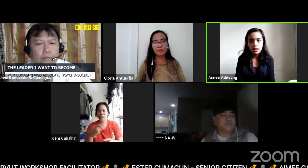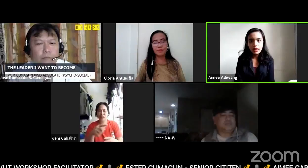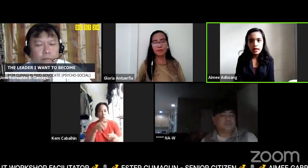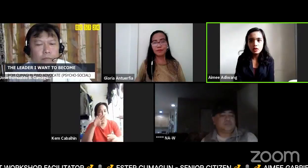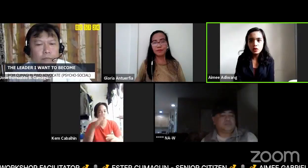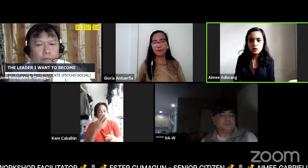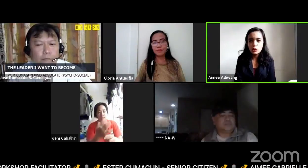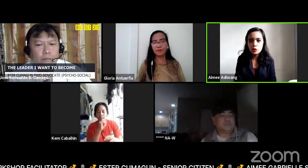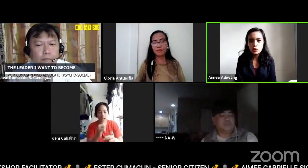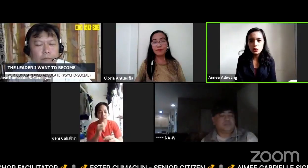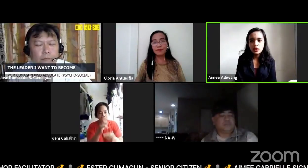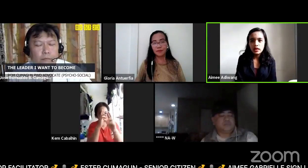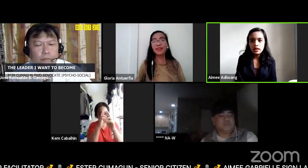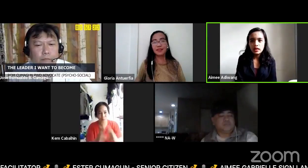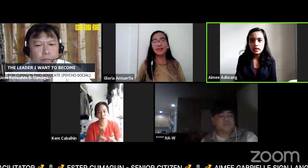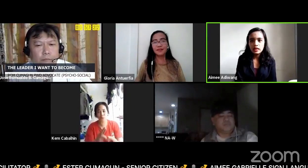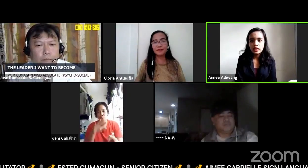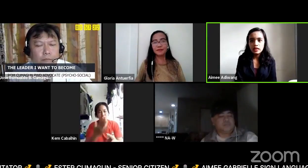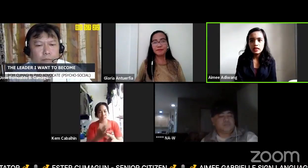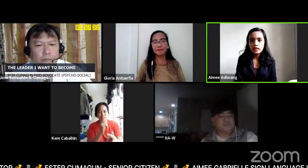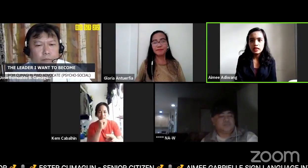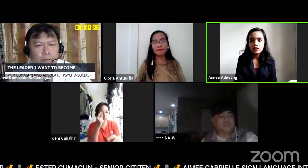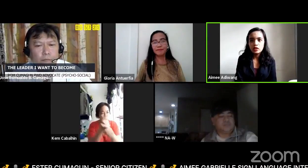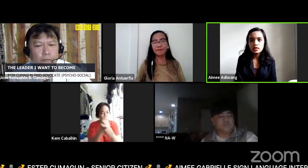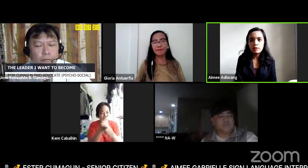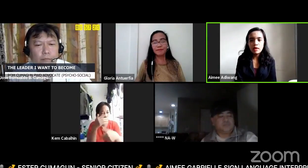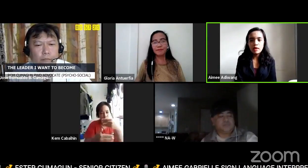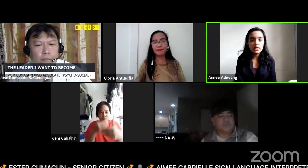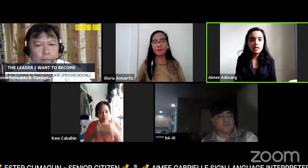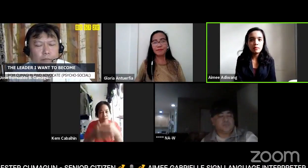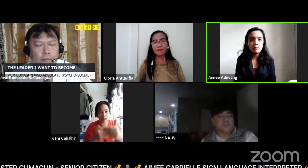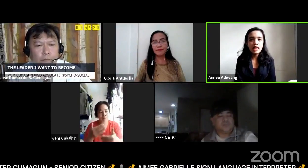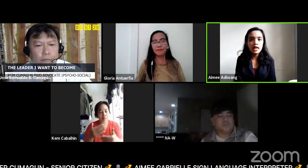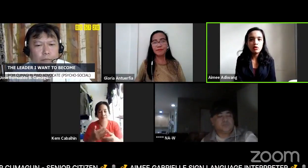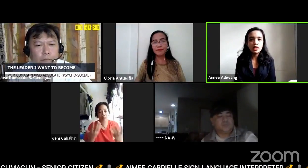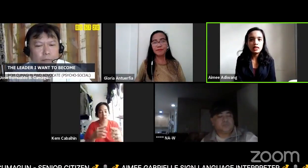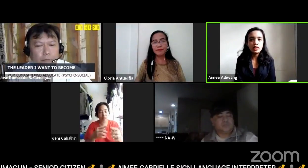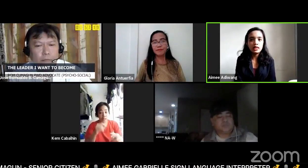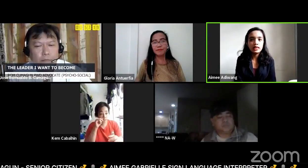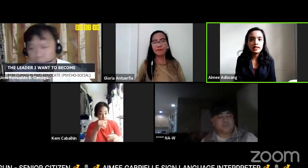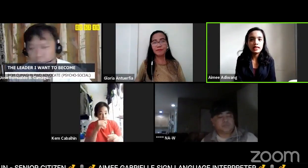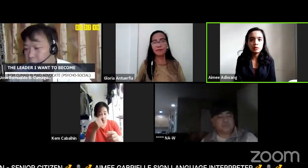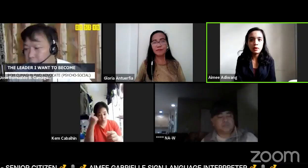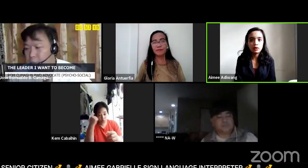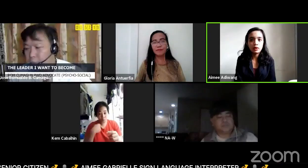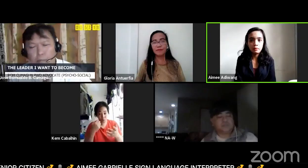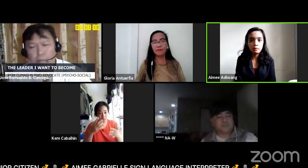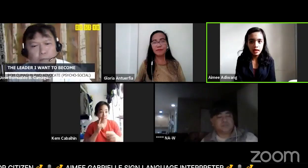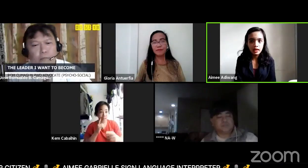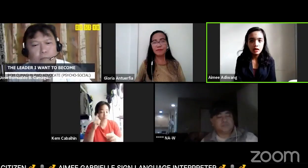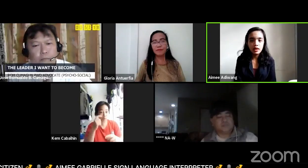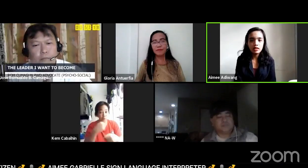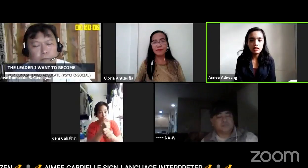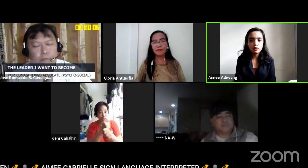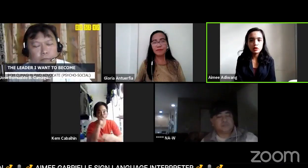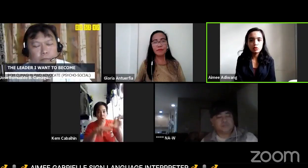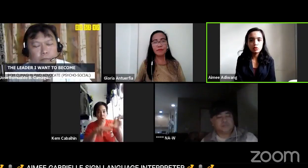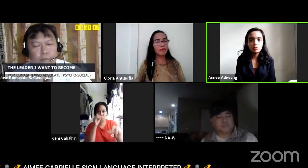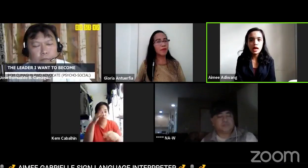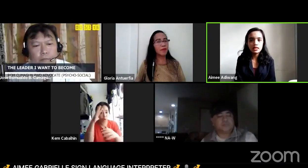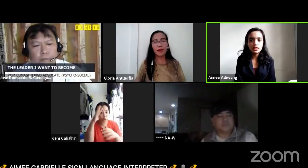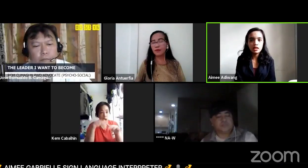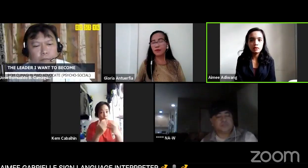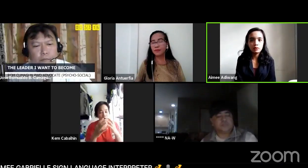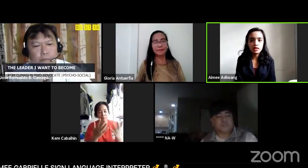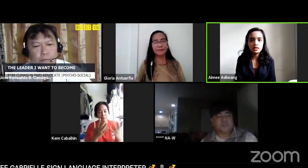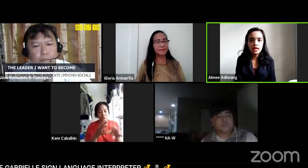them, and also yun, sometimes kasi may mga taong hindi nirerespeto kami when it comes